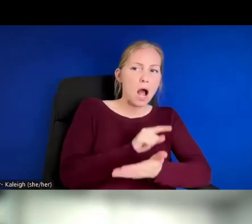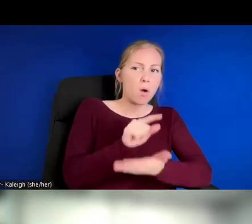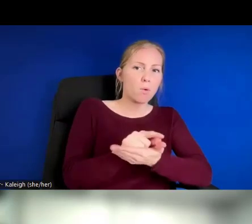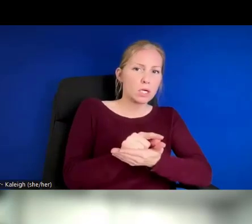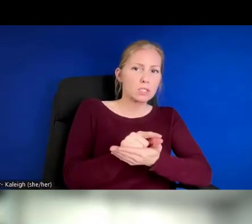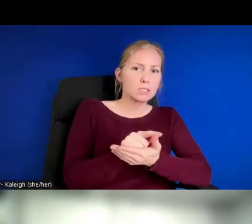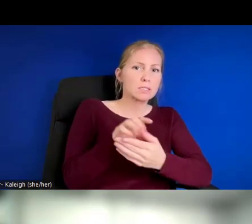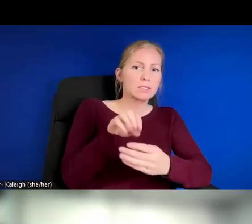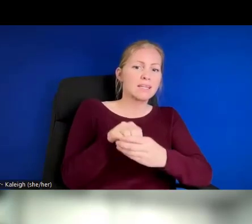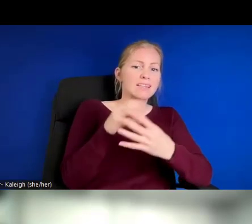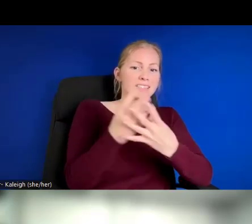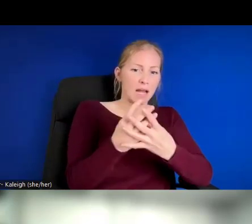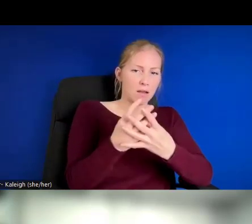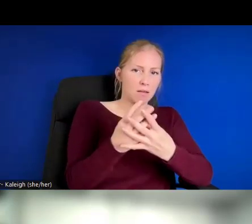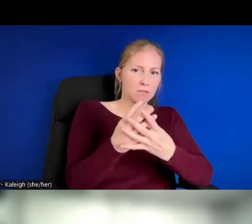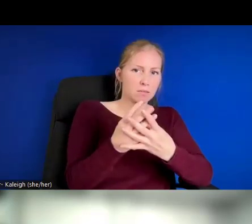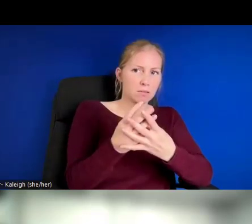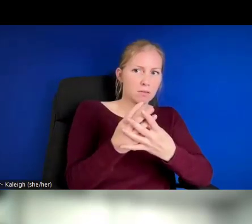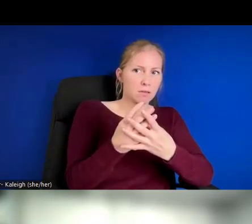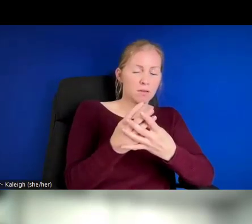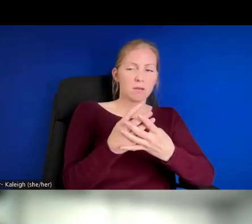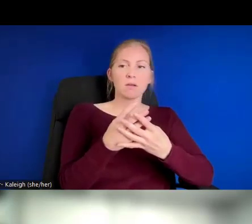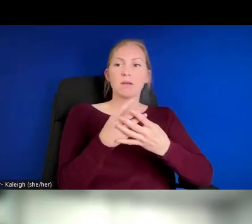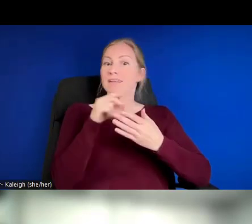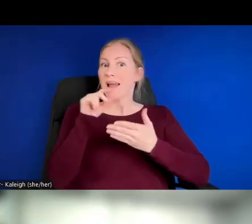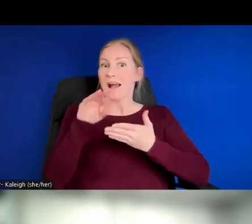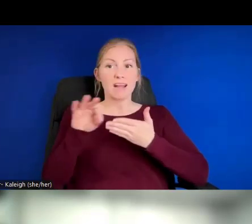other situations where Bridgewater would seclude them.